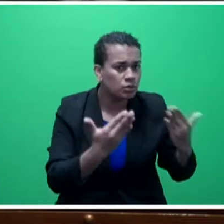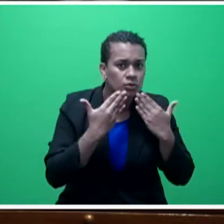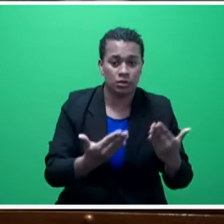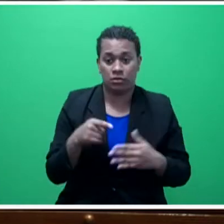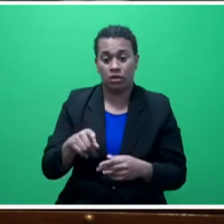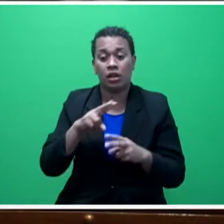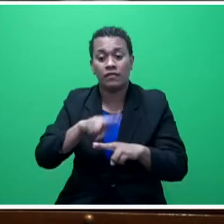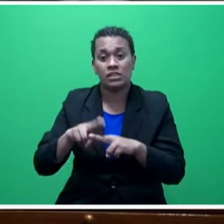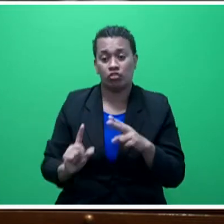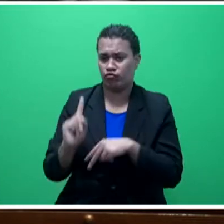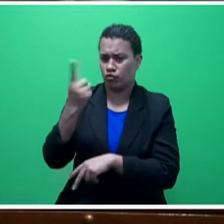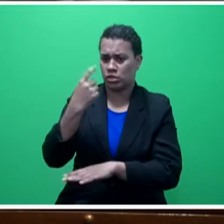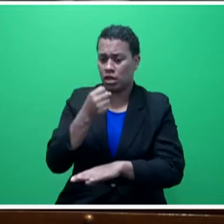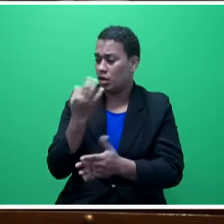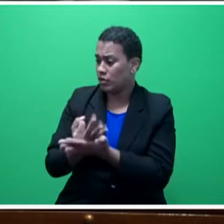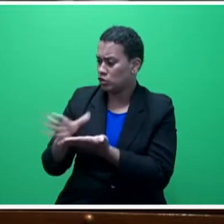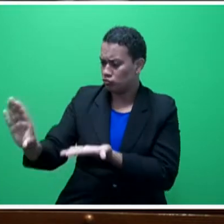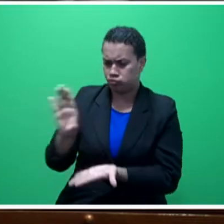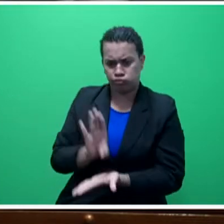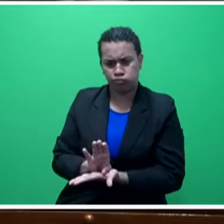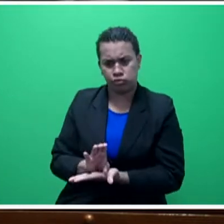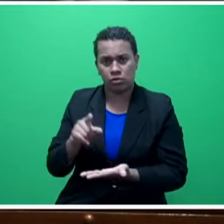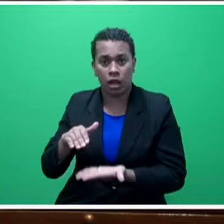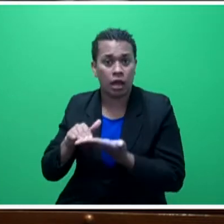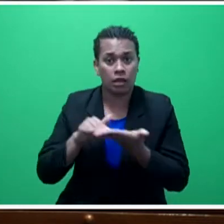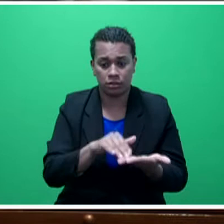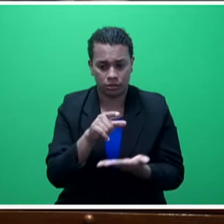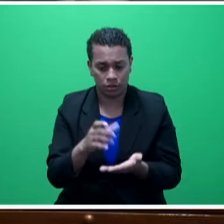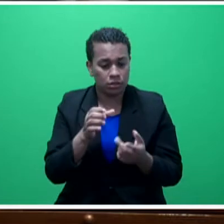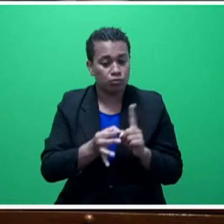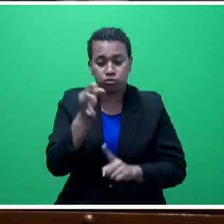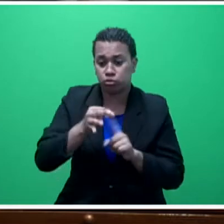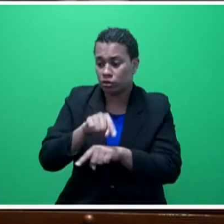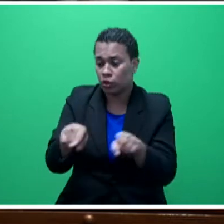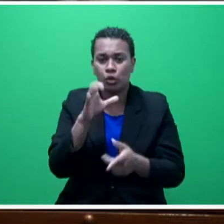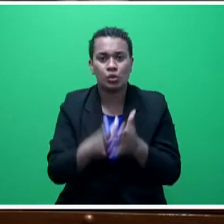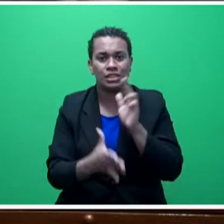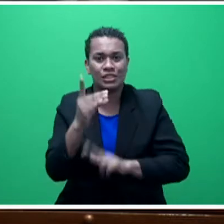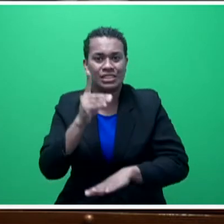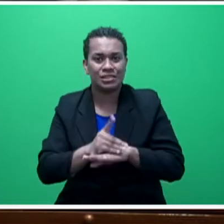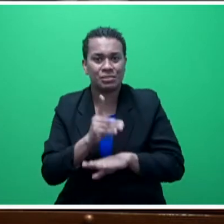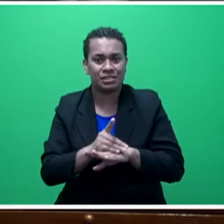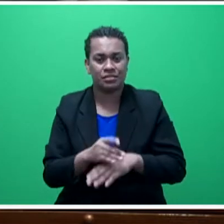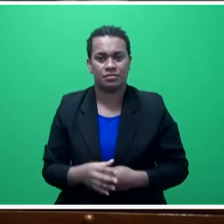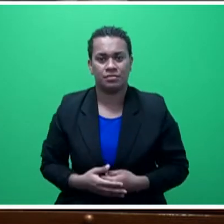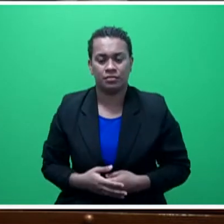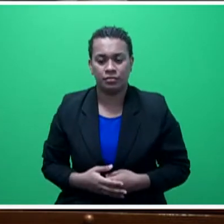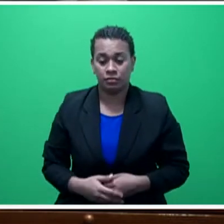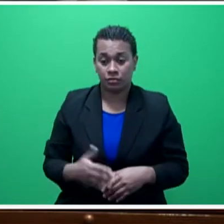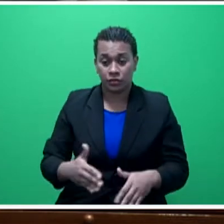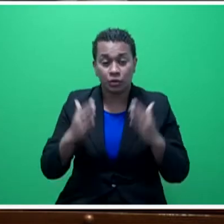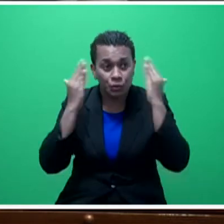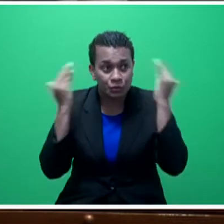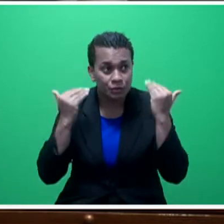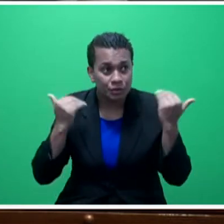this allocation to improve the status of the disabled persons in Fiji. Mr. Speaker, sir, it